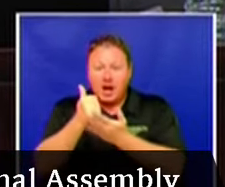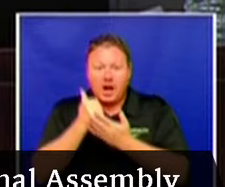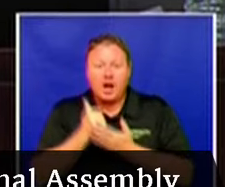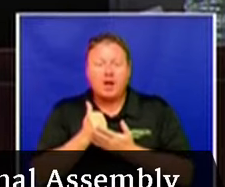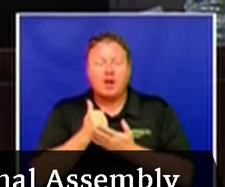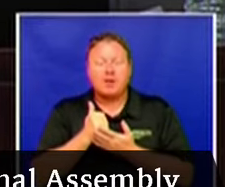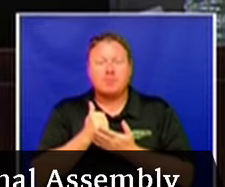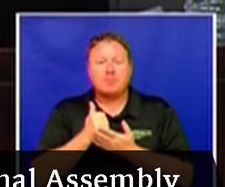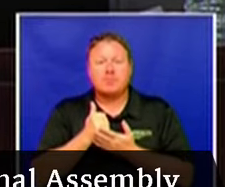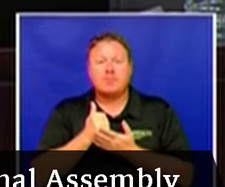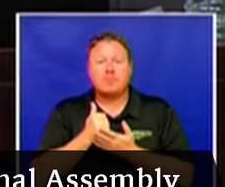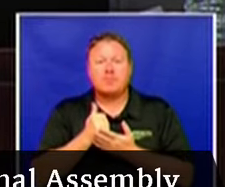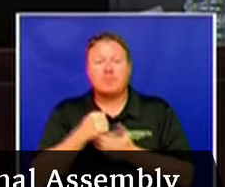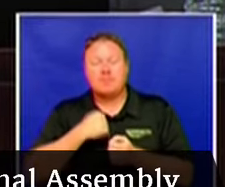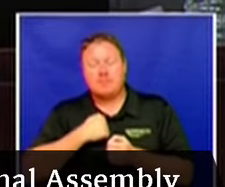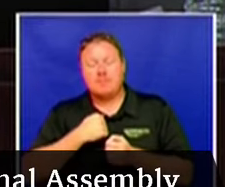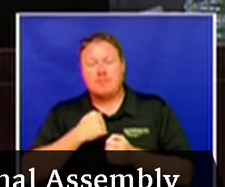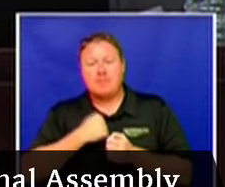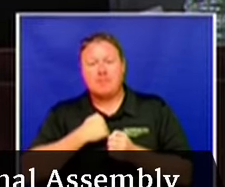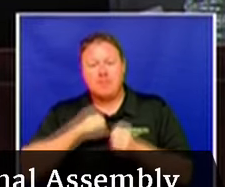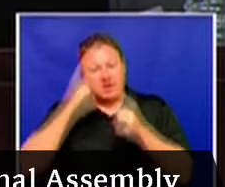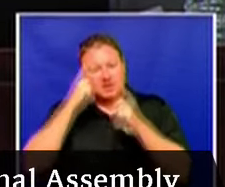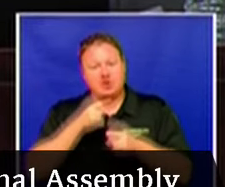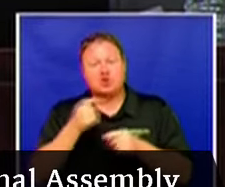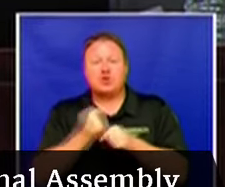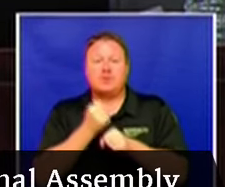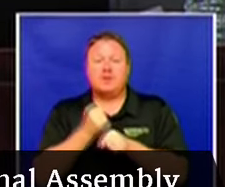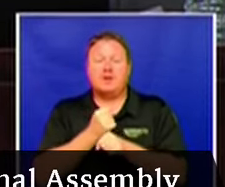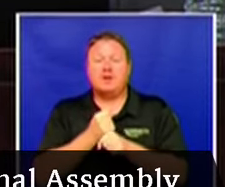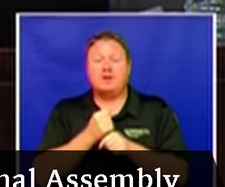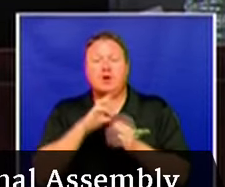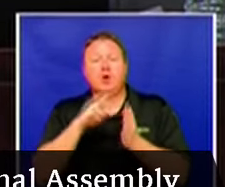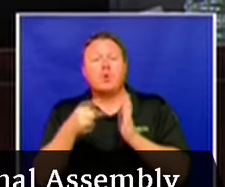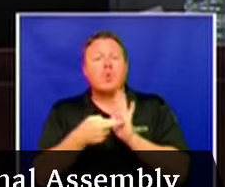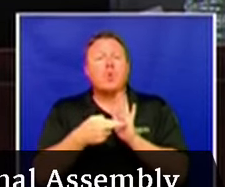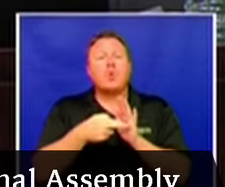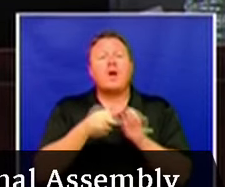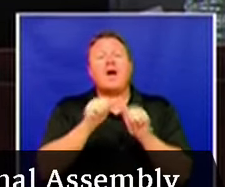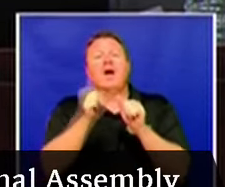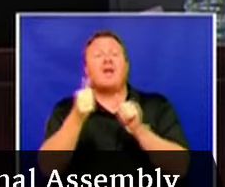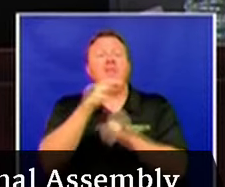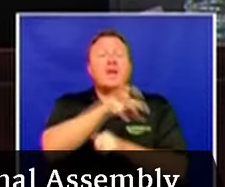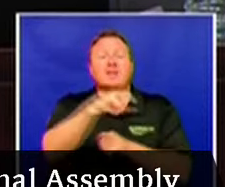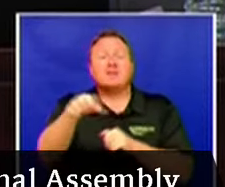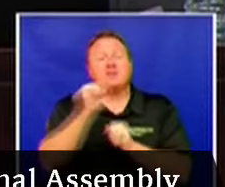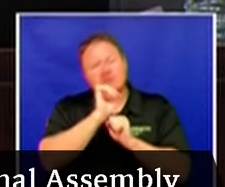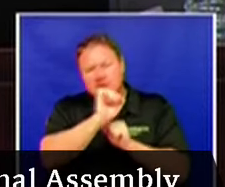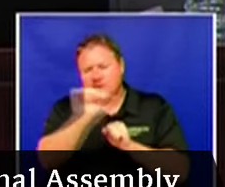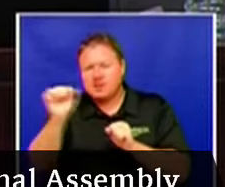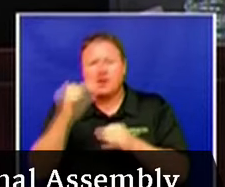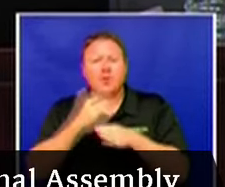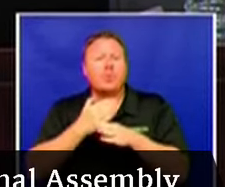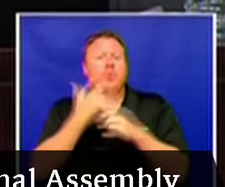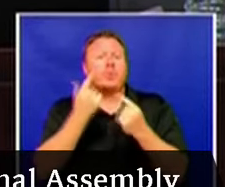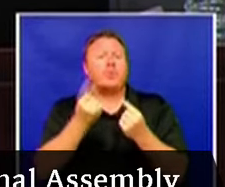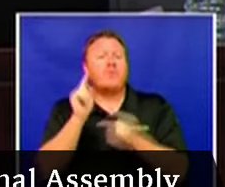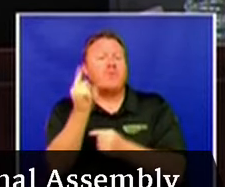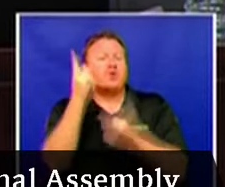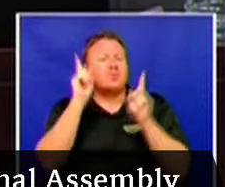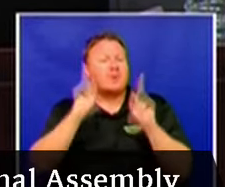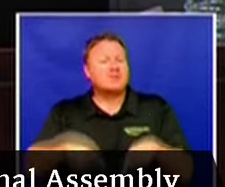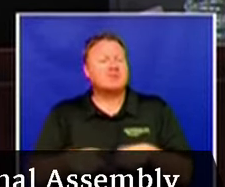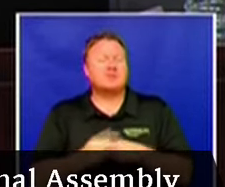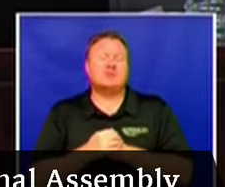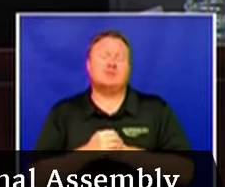me that there is a role for a number of other entities to do their work, as I have been saying. It